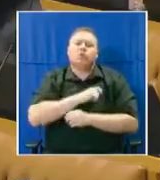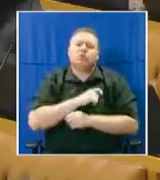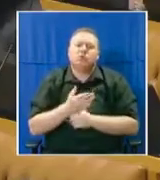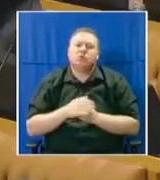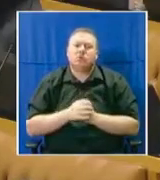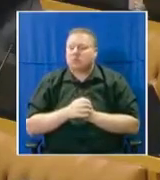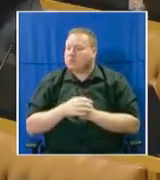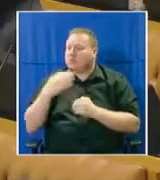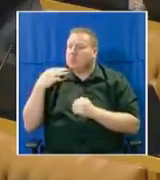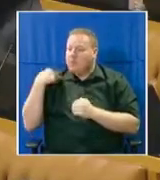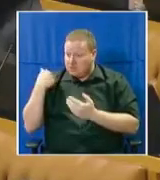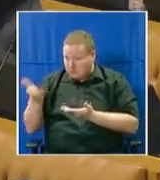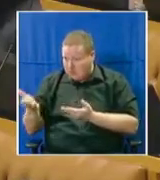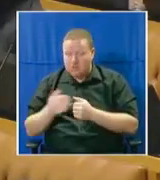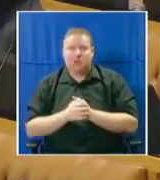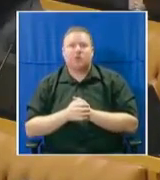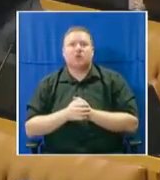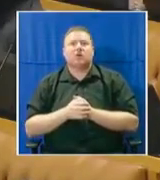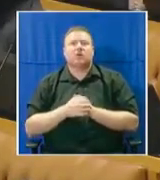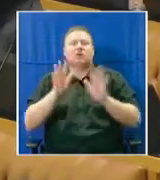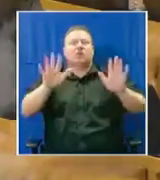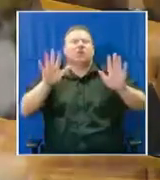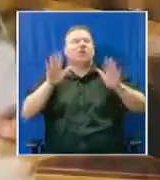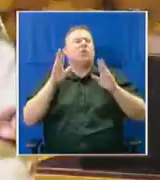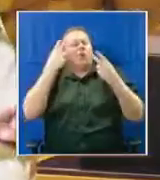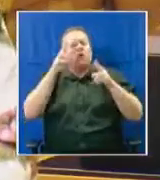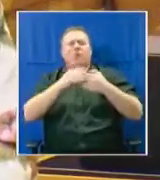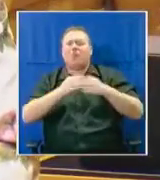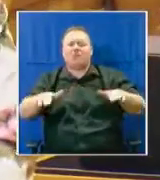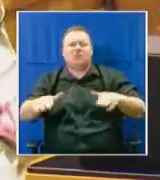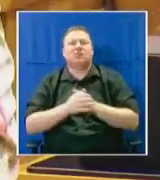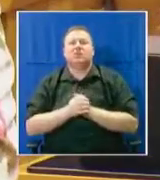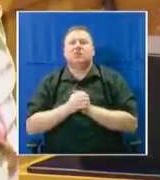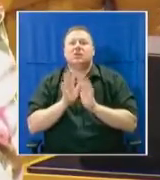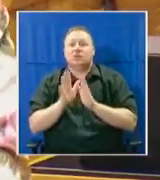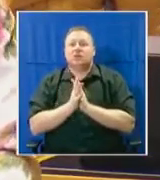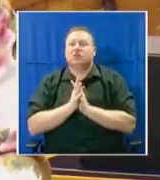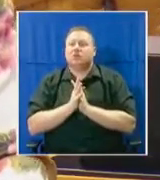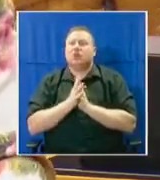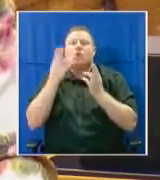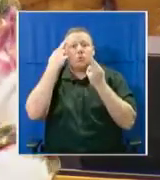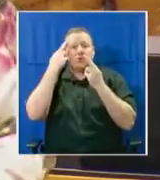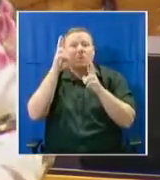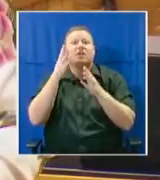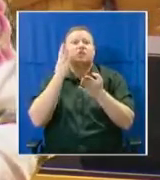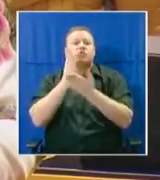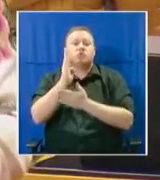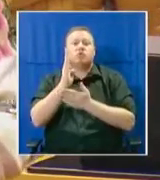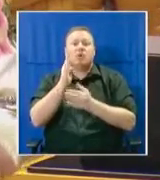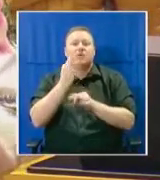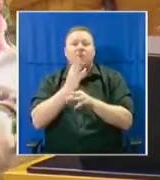No, Chair, as I indicated that All the honourable members. indeed we respect the rights of parents and of teachers in